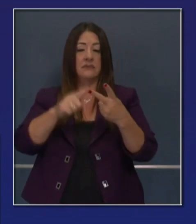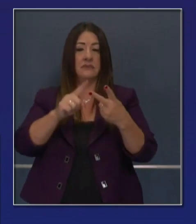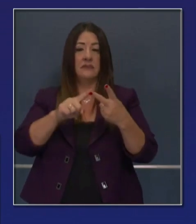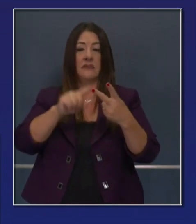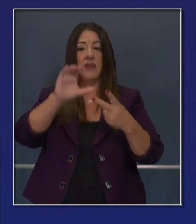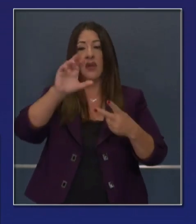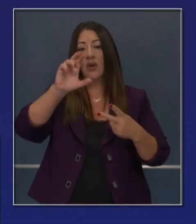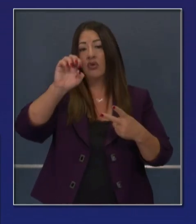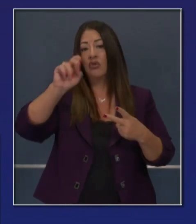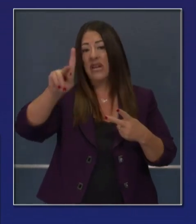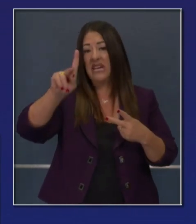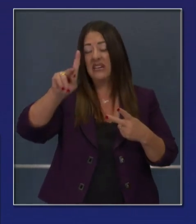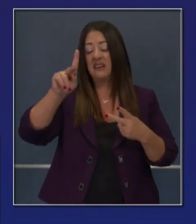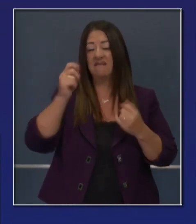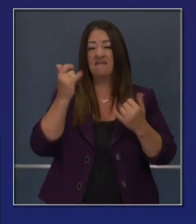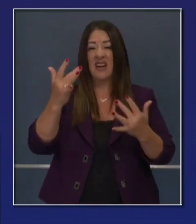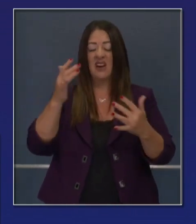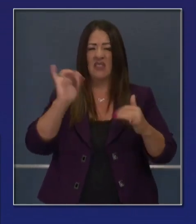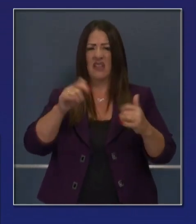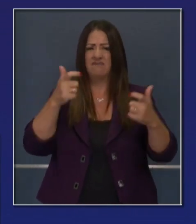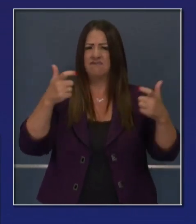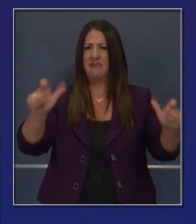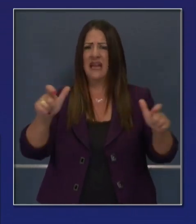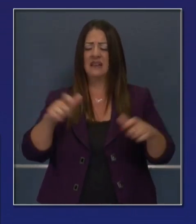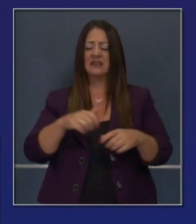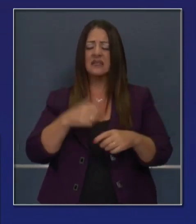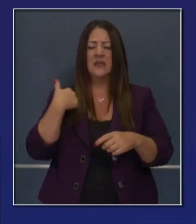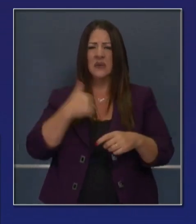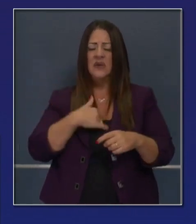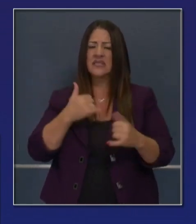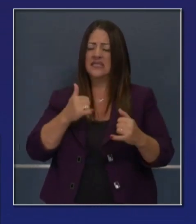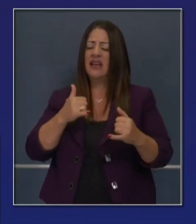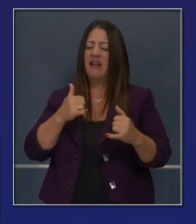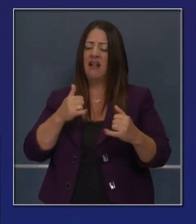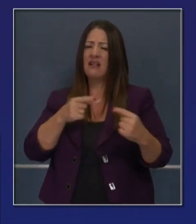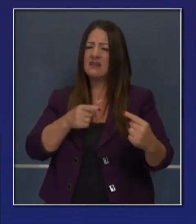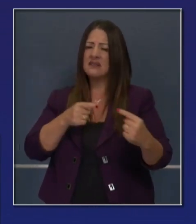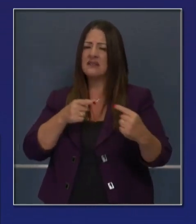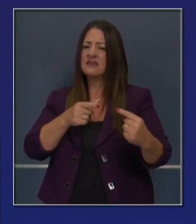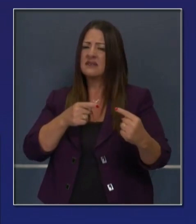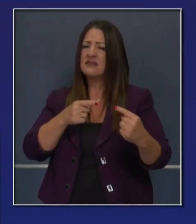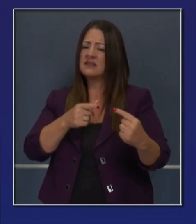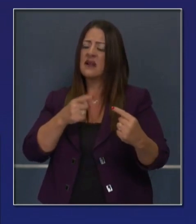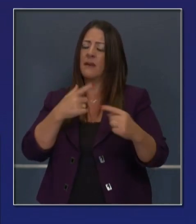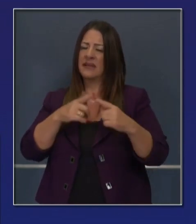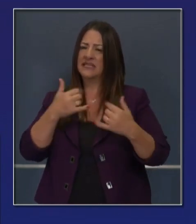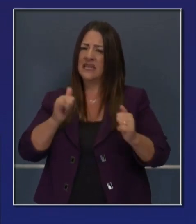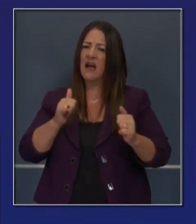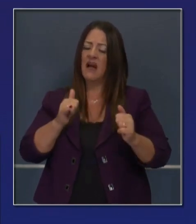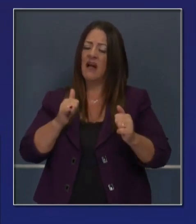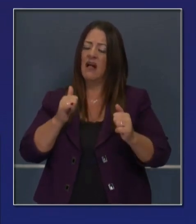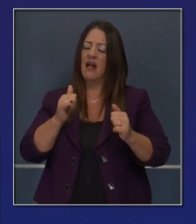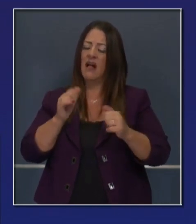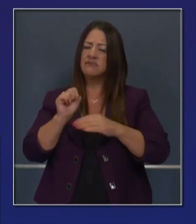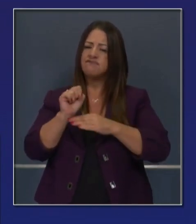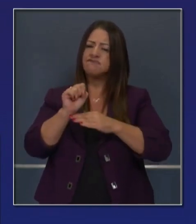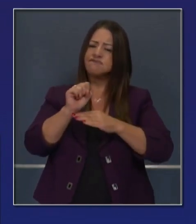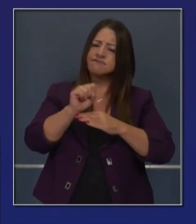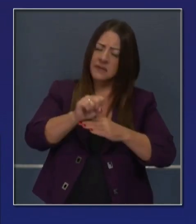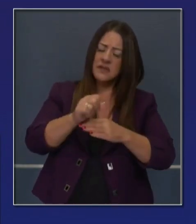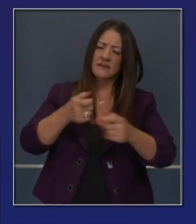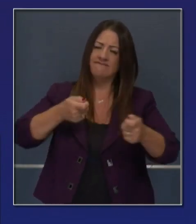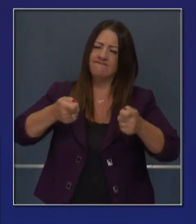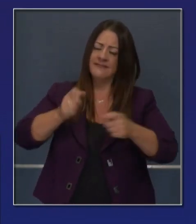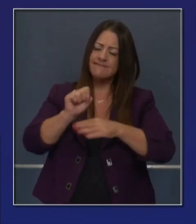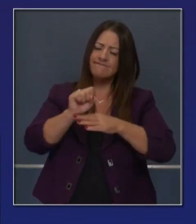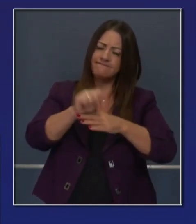we were able to hold fairly strong on the line as it relates to the Creek Fire, of course, gotten a lot of attention. This is, again,